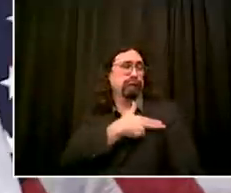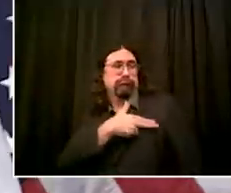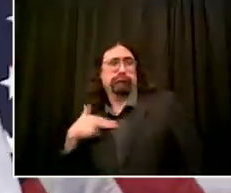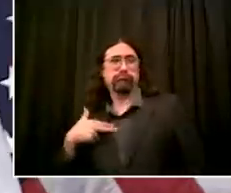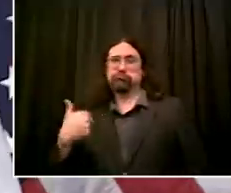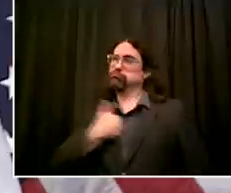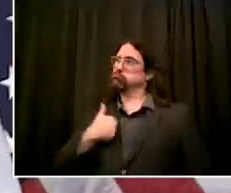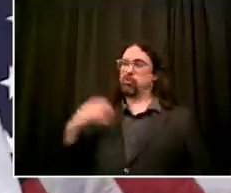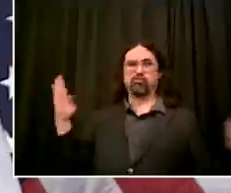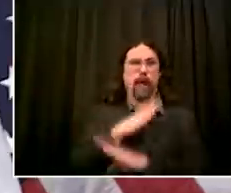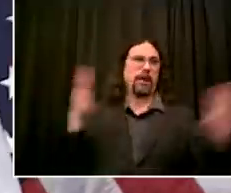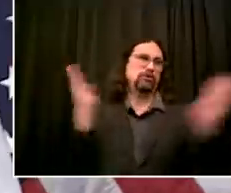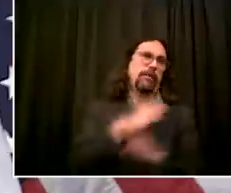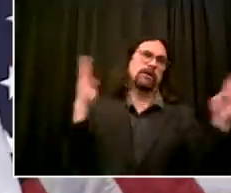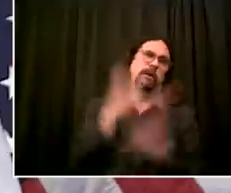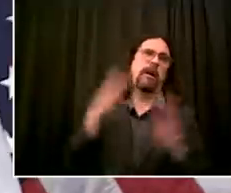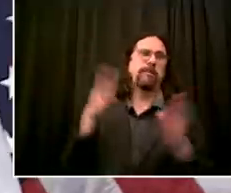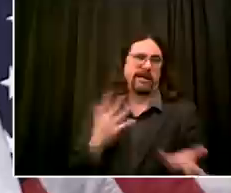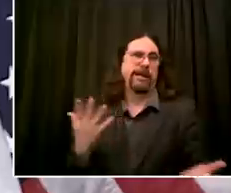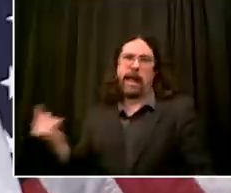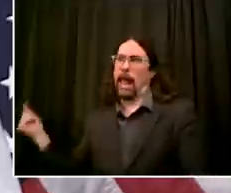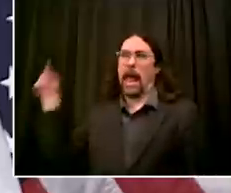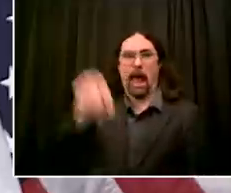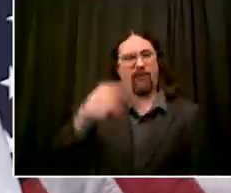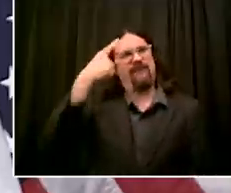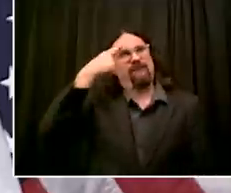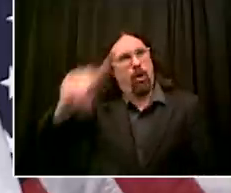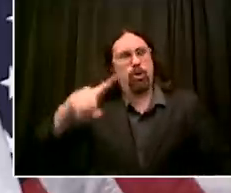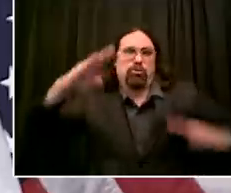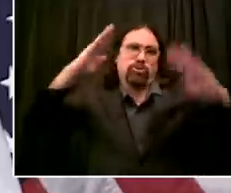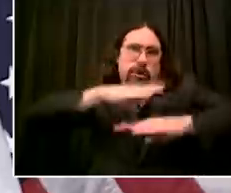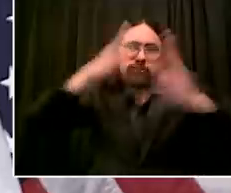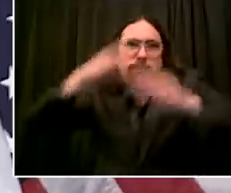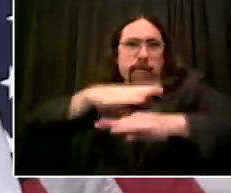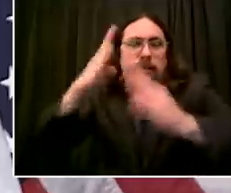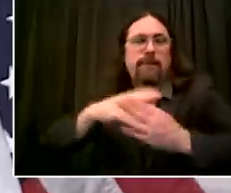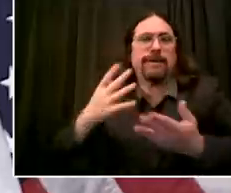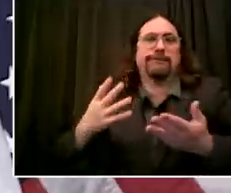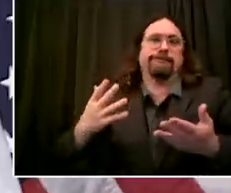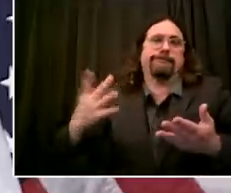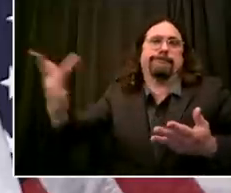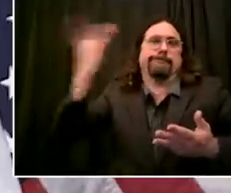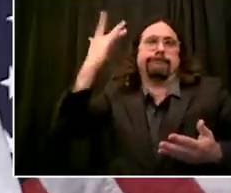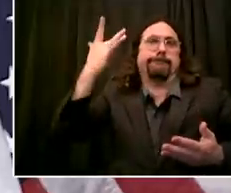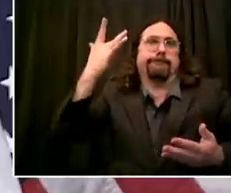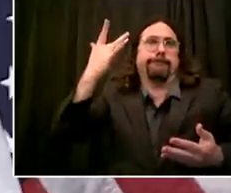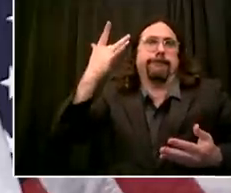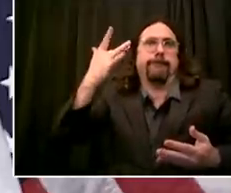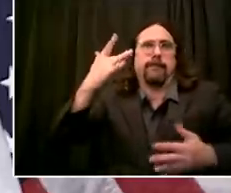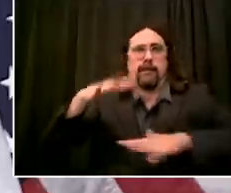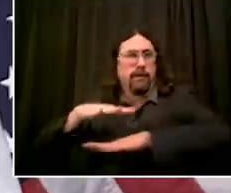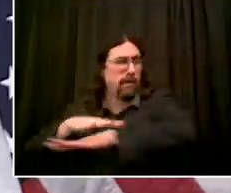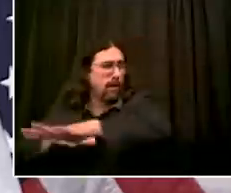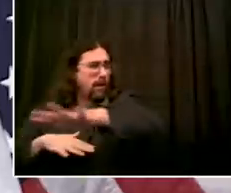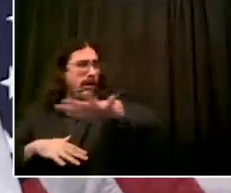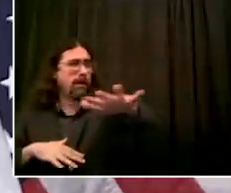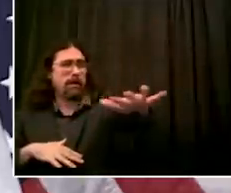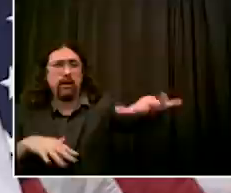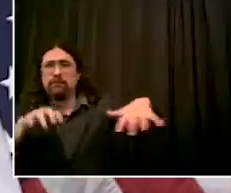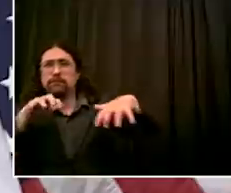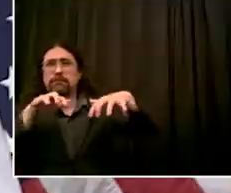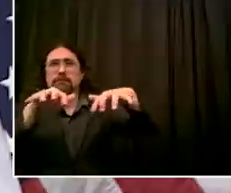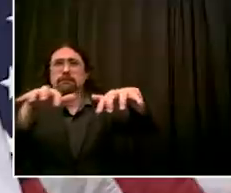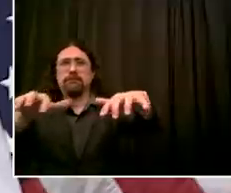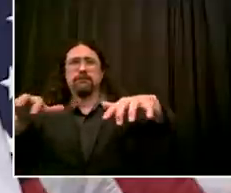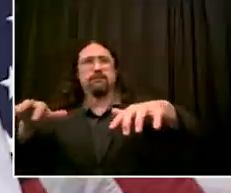cause, just plain old crime. And they will be dealt with. Final point on the small business, then we'll turn to the commissioner.